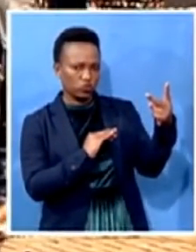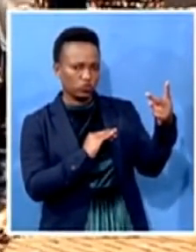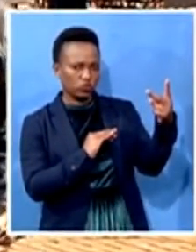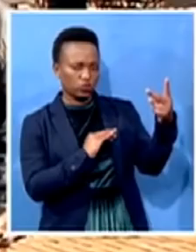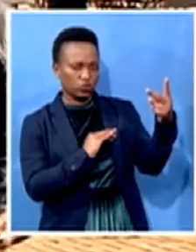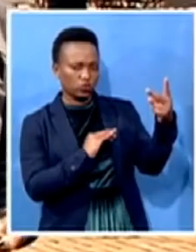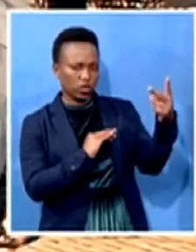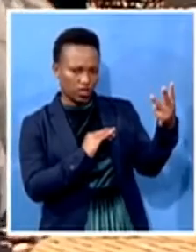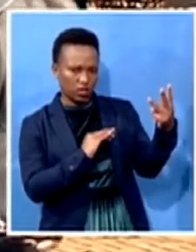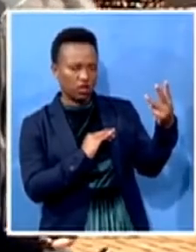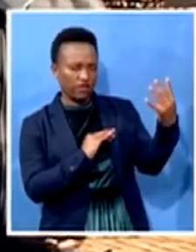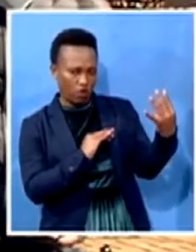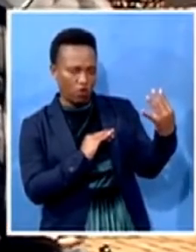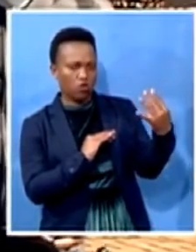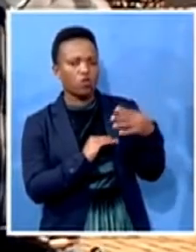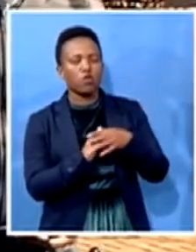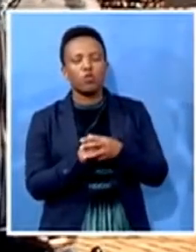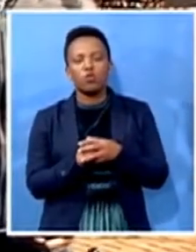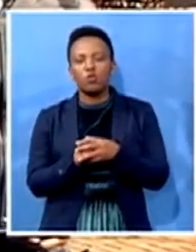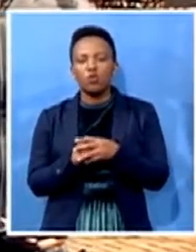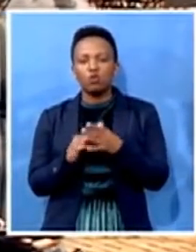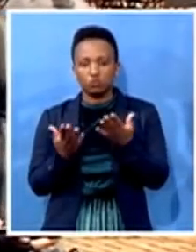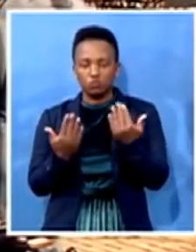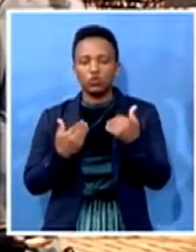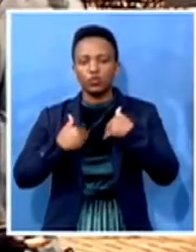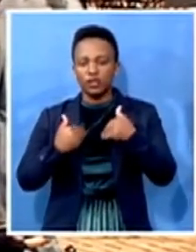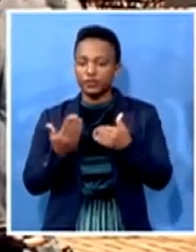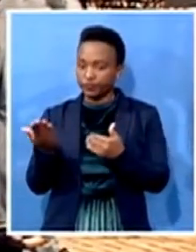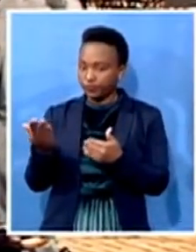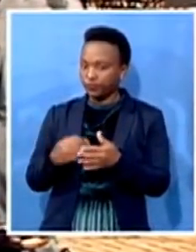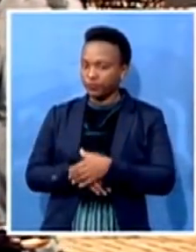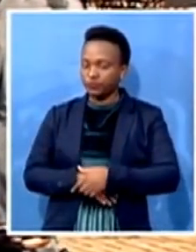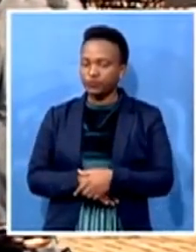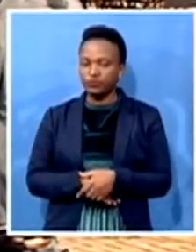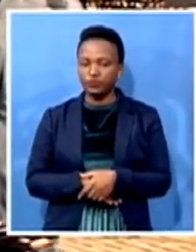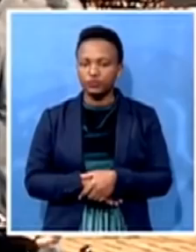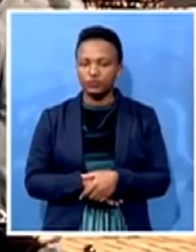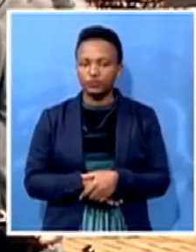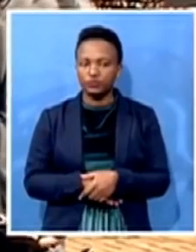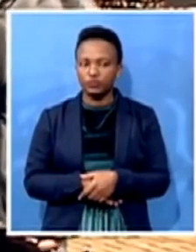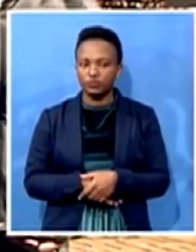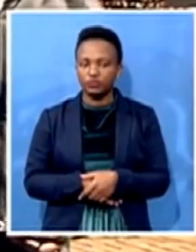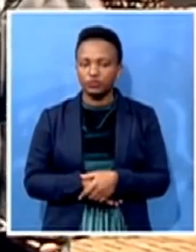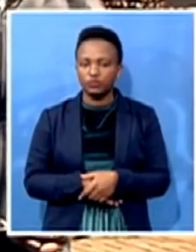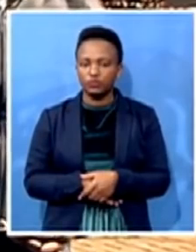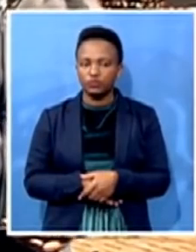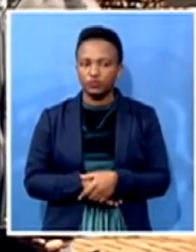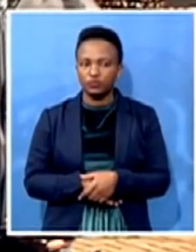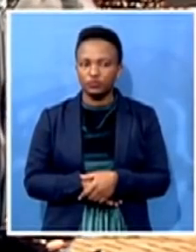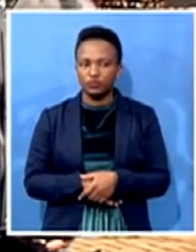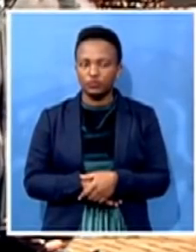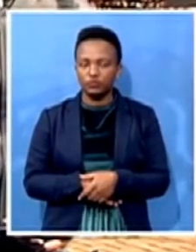if we can start, Malungan. My name is Malungan. Amidst the numbers in terms of the people that are currently